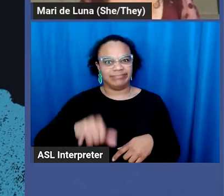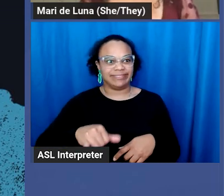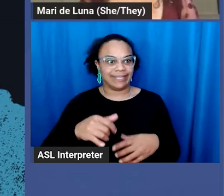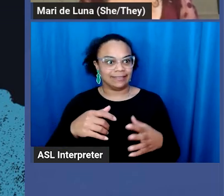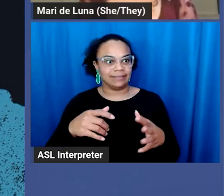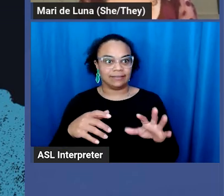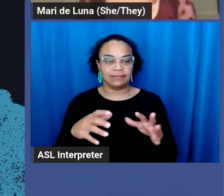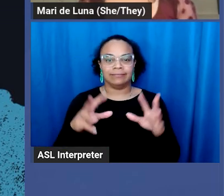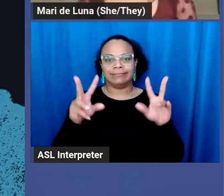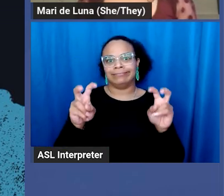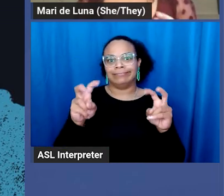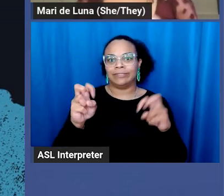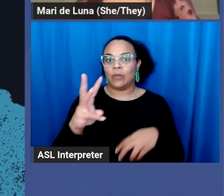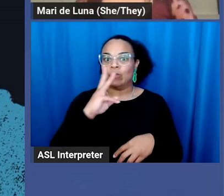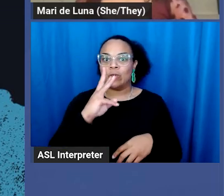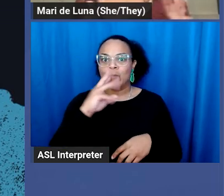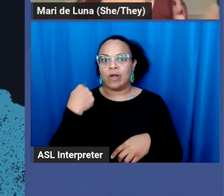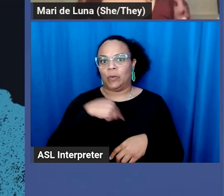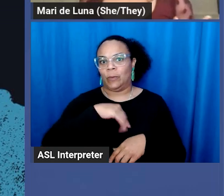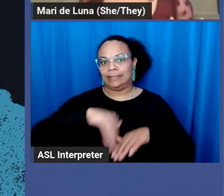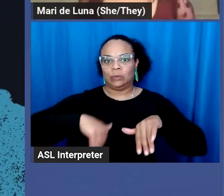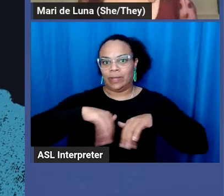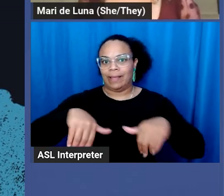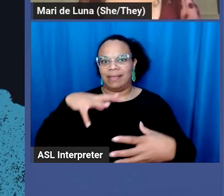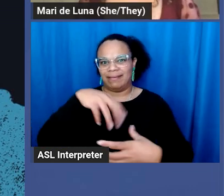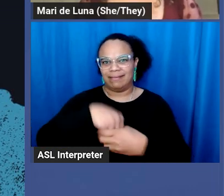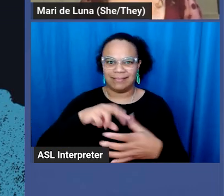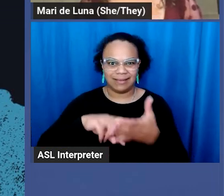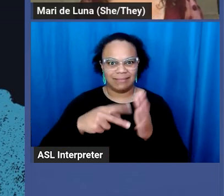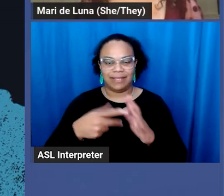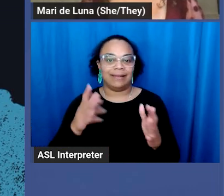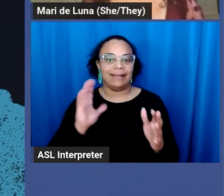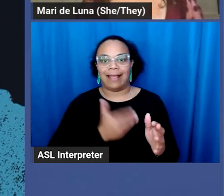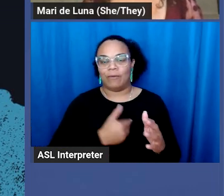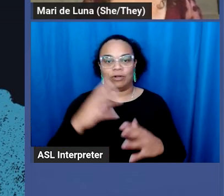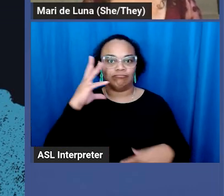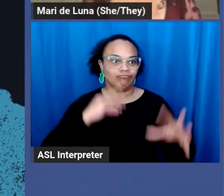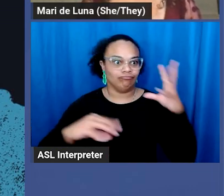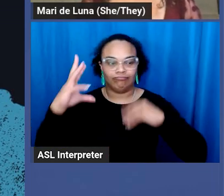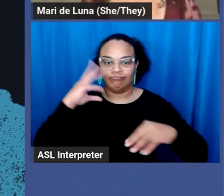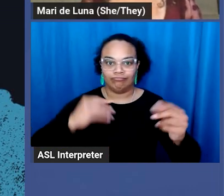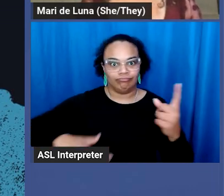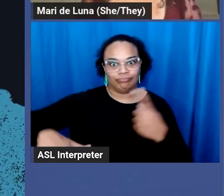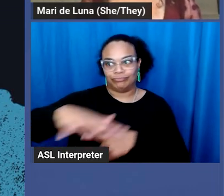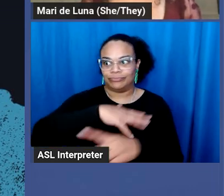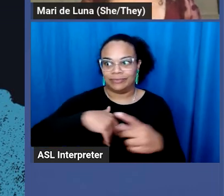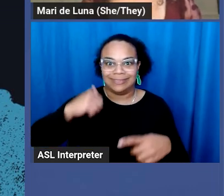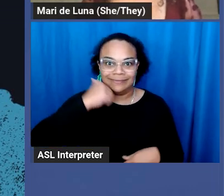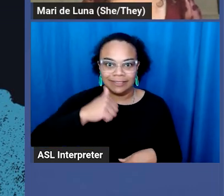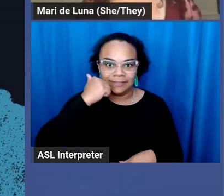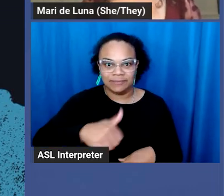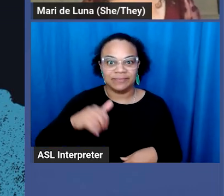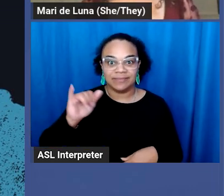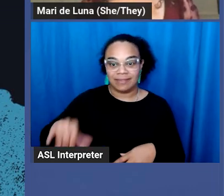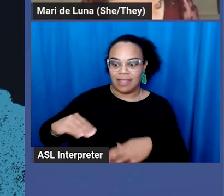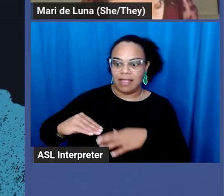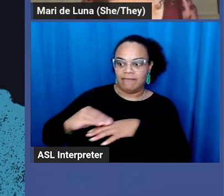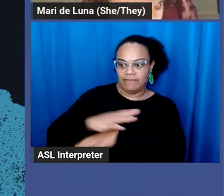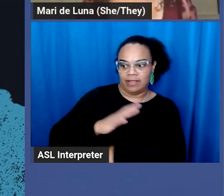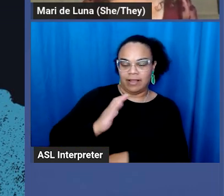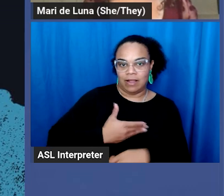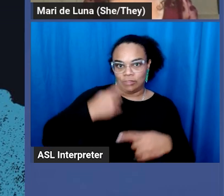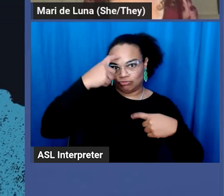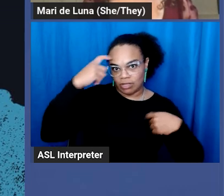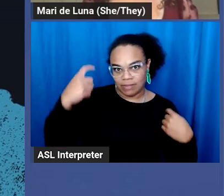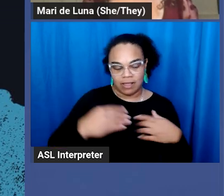in. And so these structures of society impact our trauma, impact our stress responses,